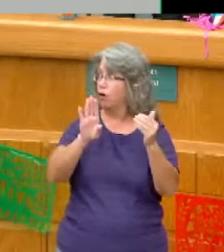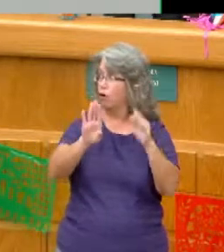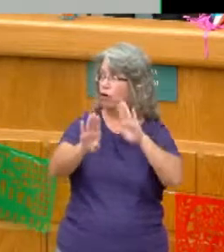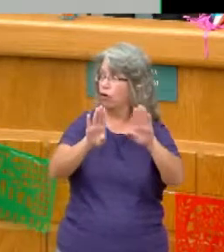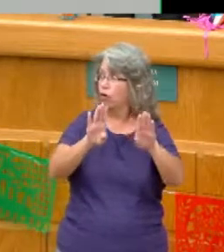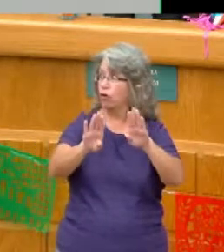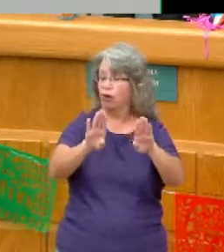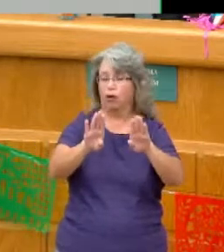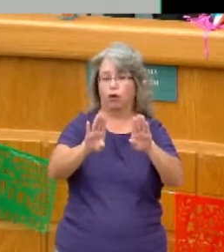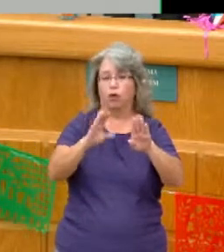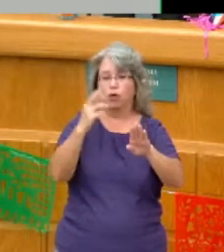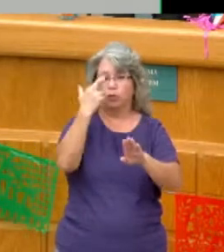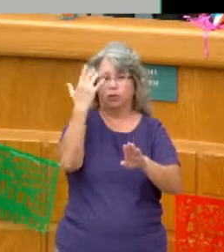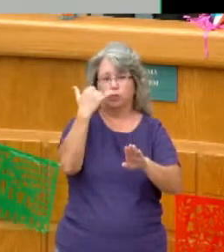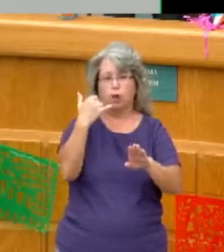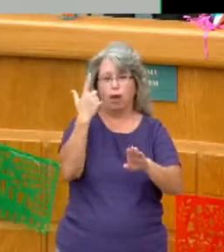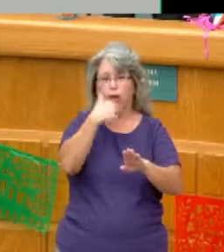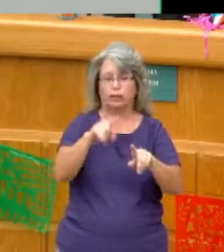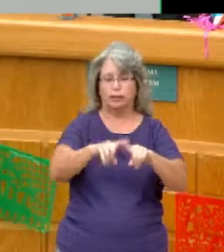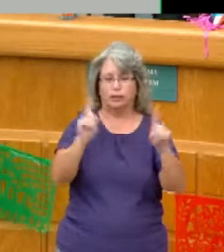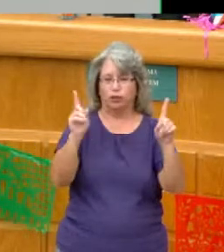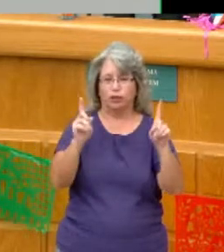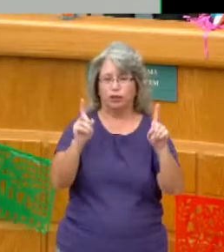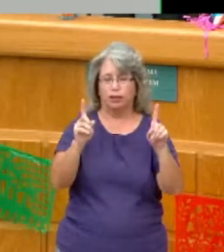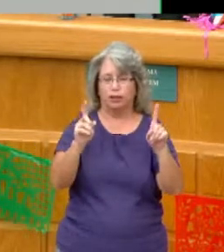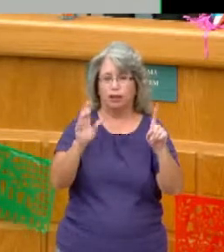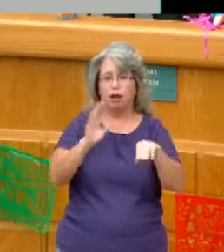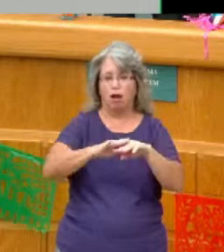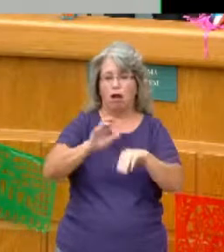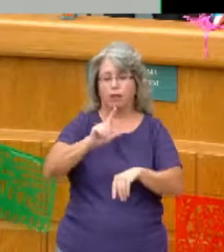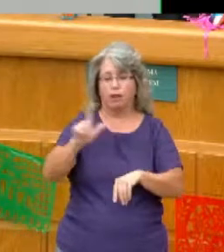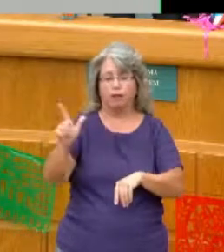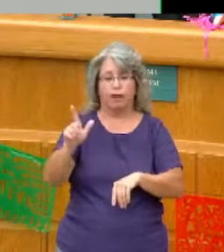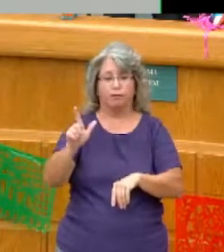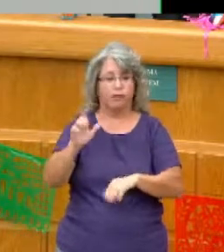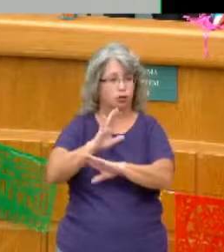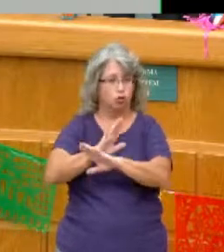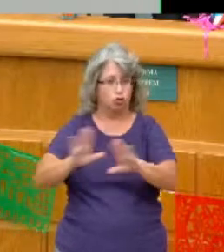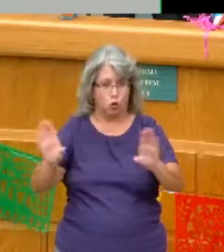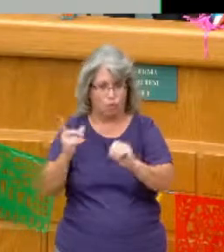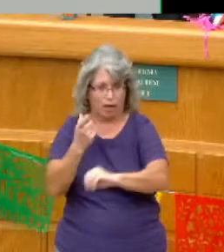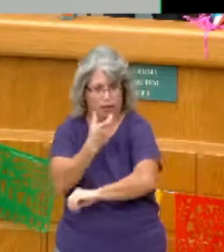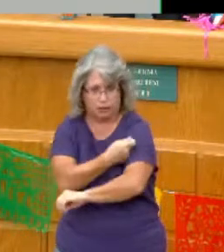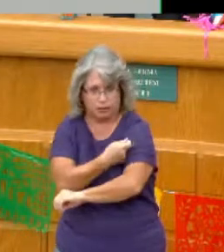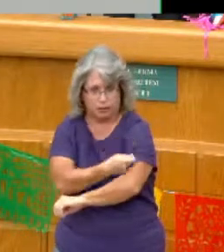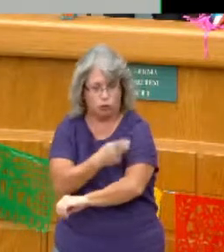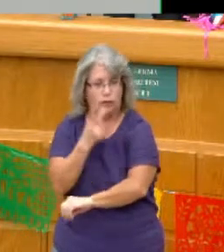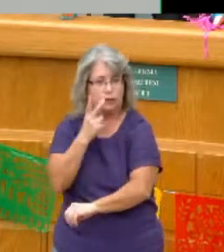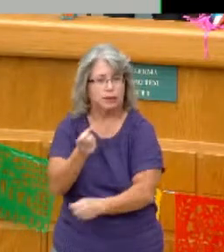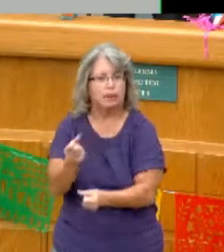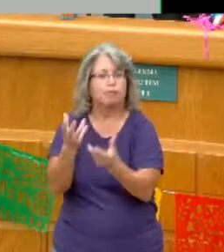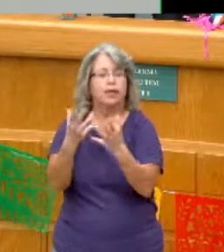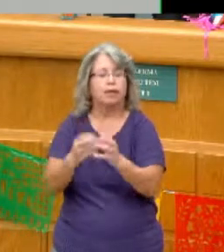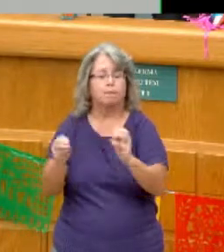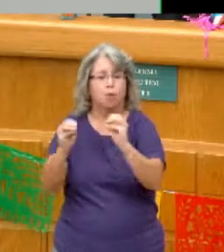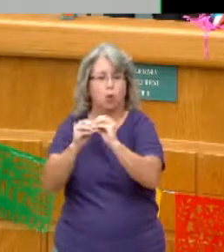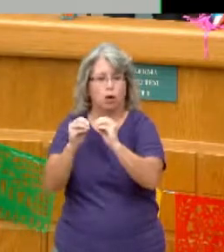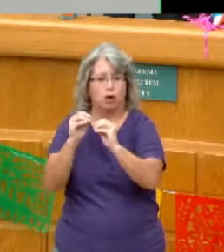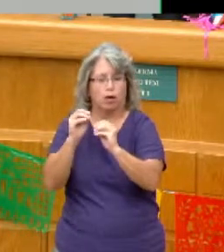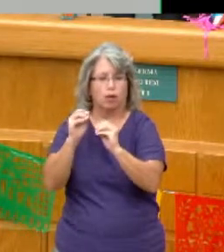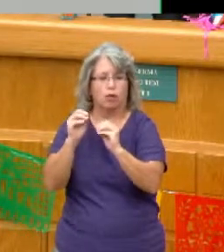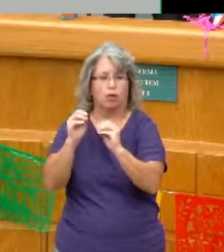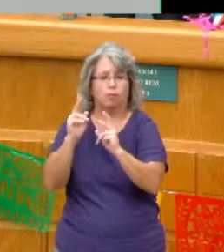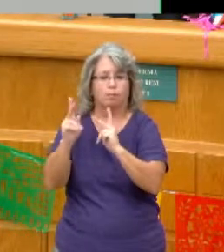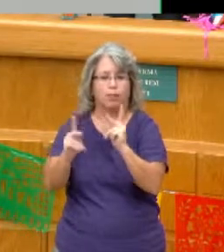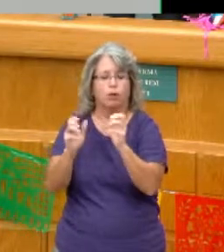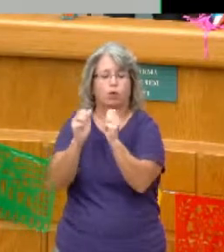is because here on the left, these are the unvaccinated cases. You can see there's many more unvaccinated cases than people that have